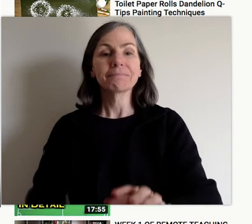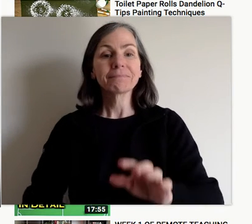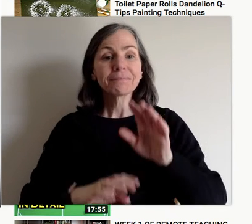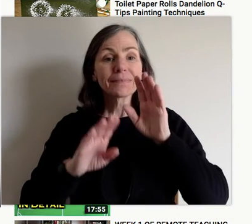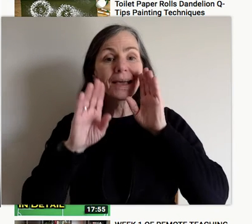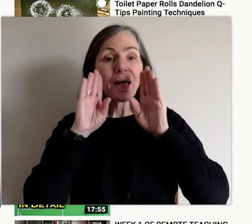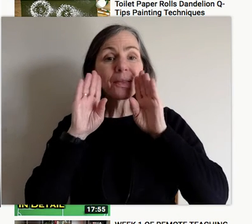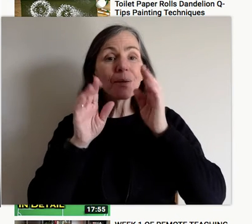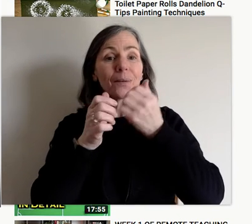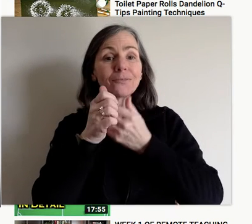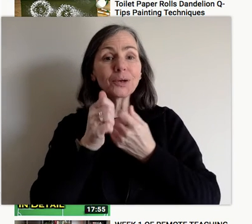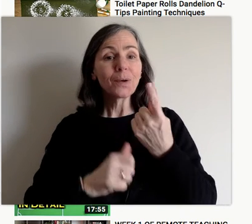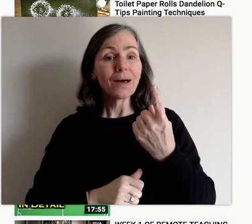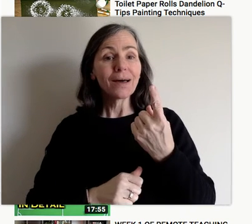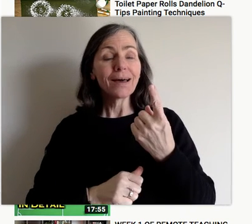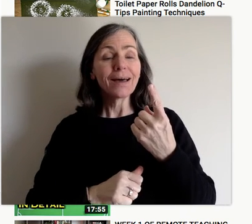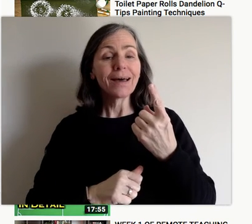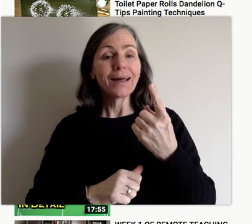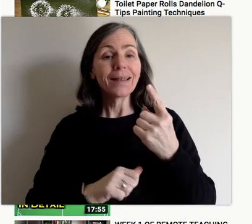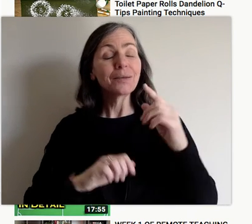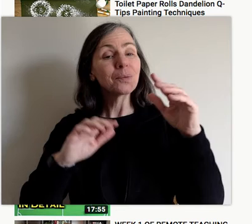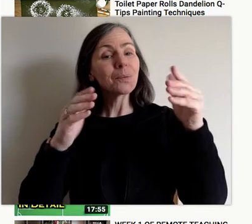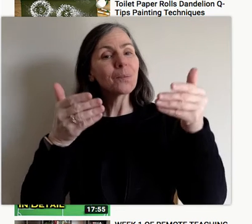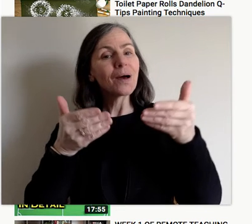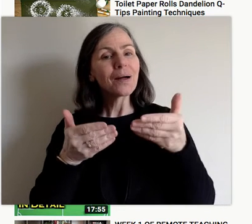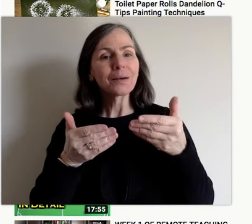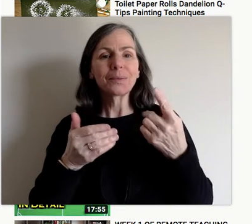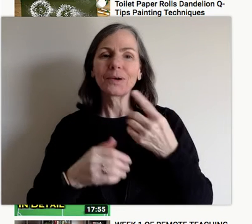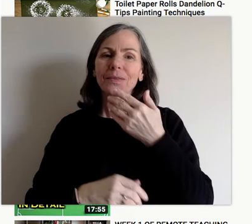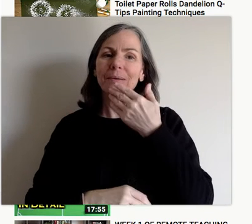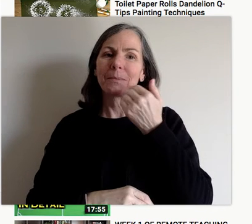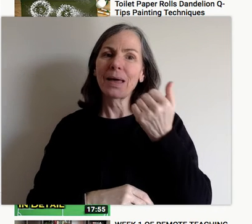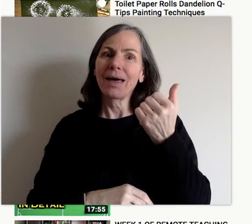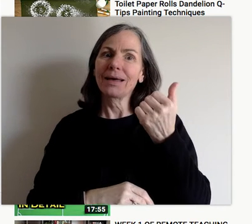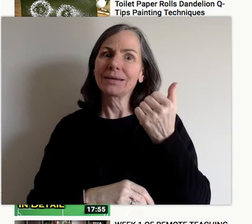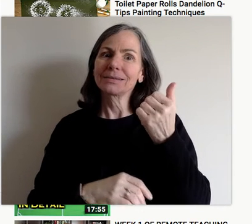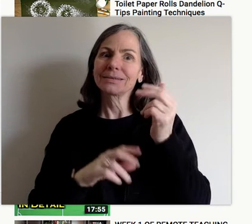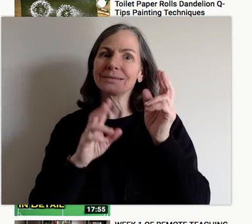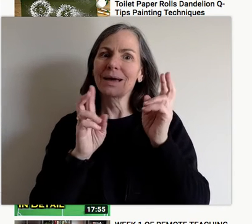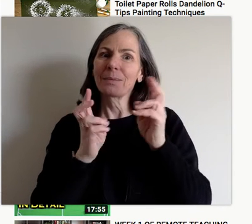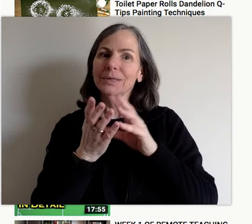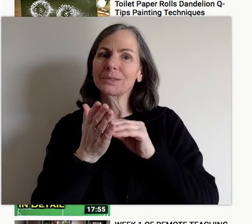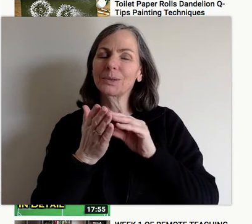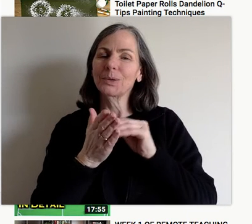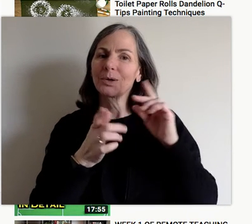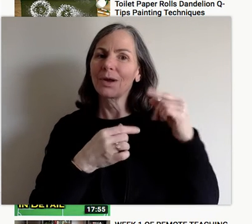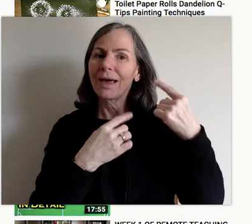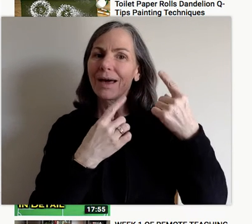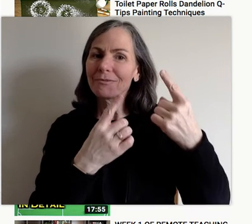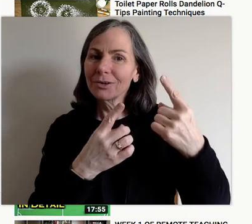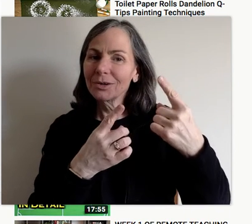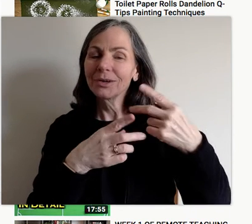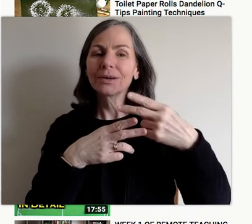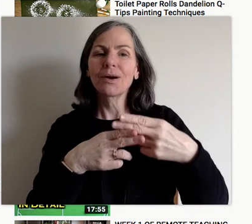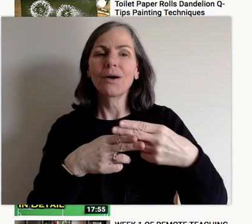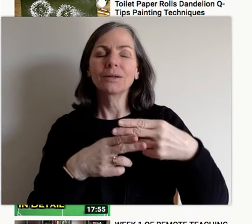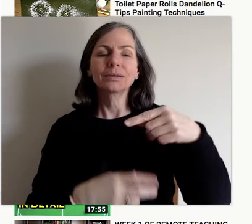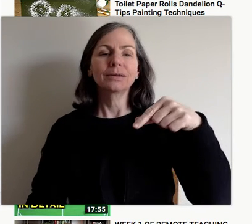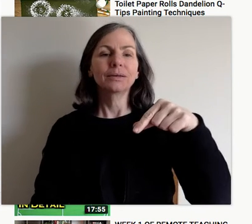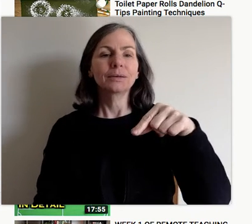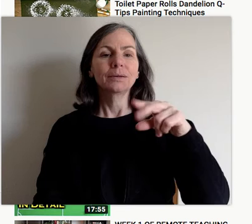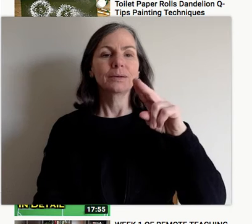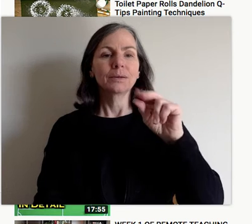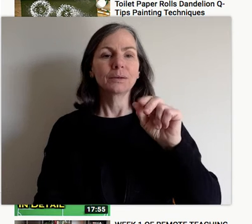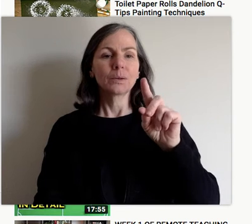Hello everybody, and welcome to one of the best units ever called quadratics. You guys